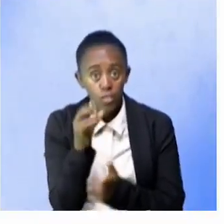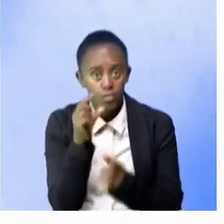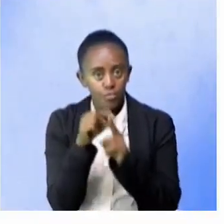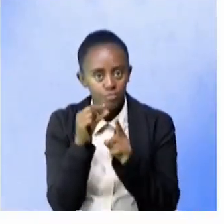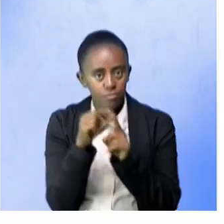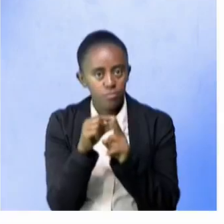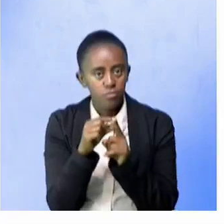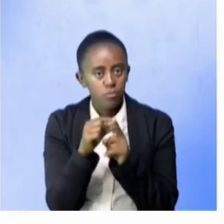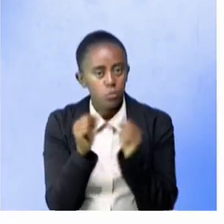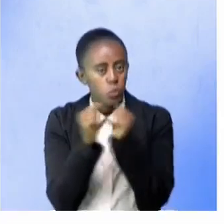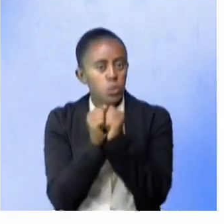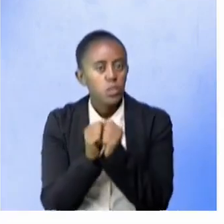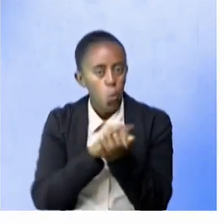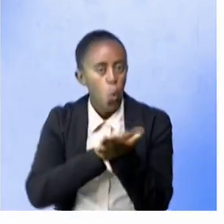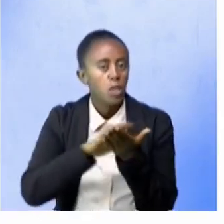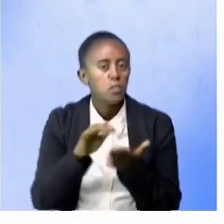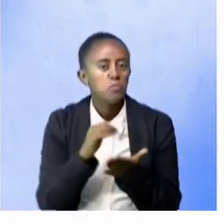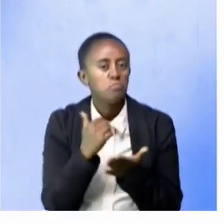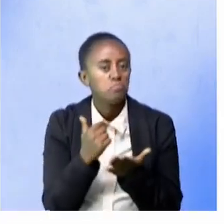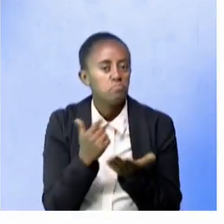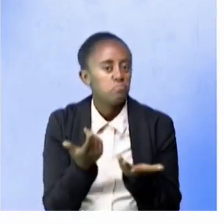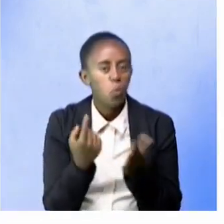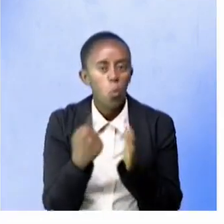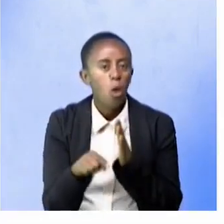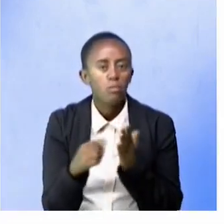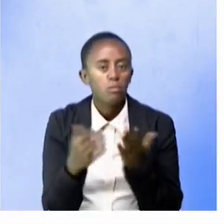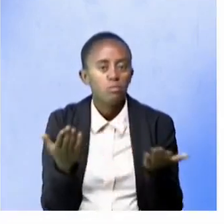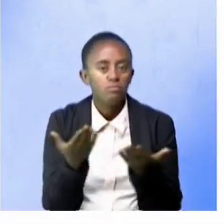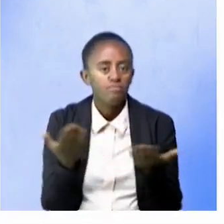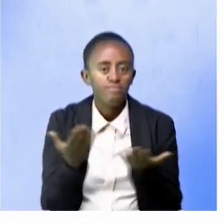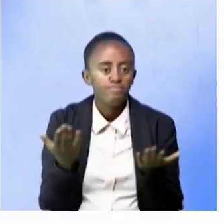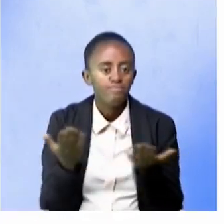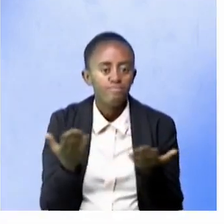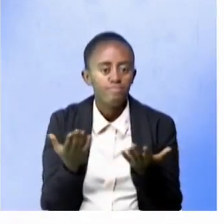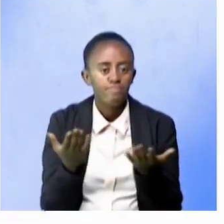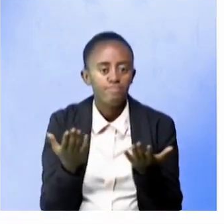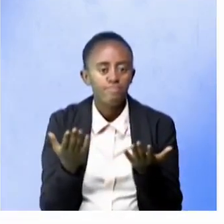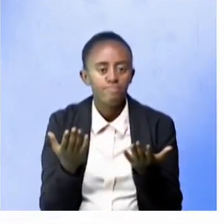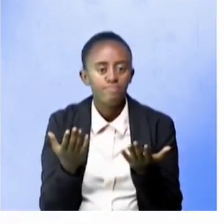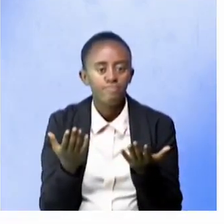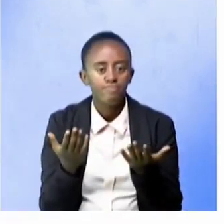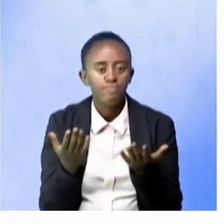What are they? We are able to identify also what?